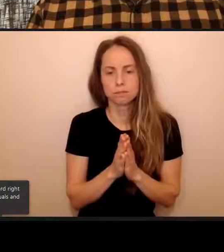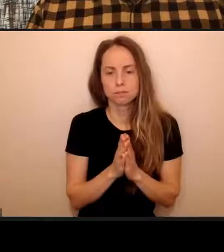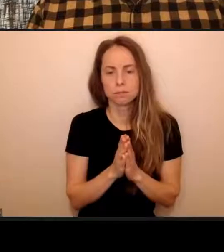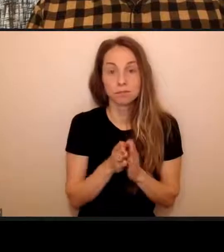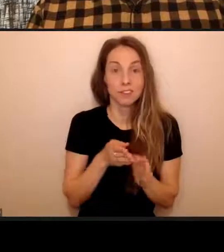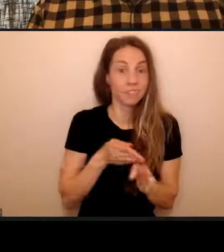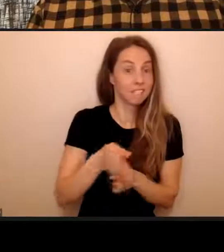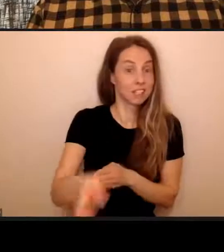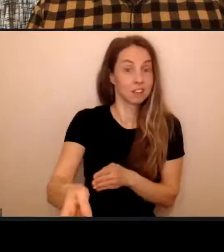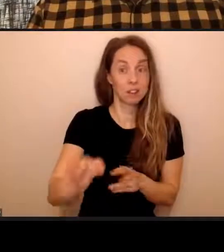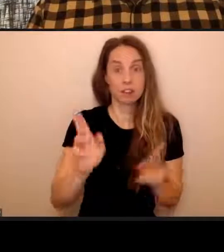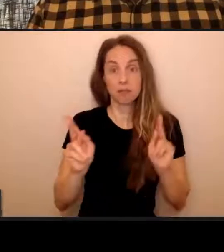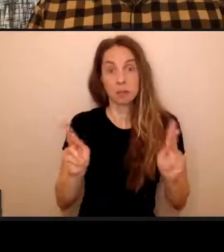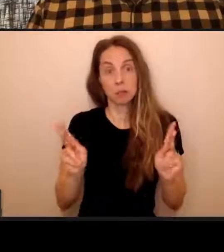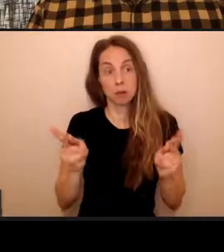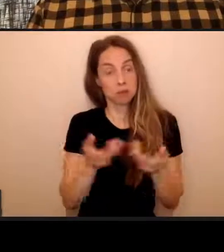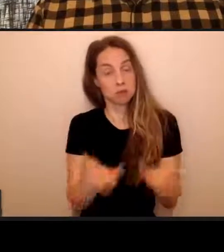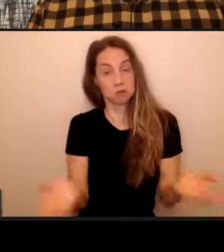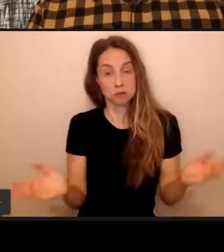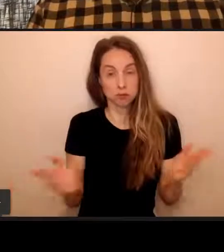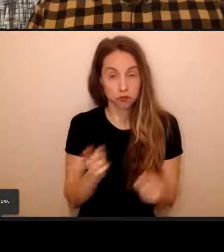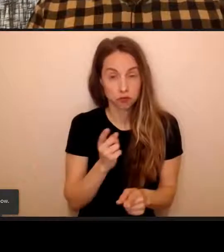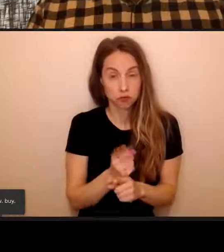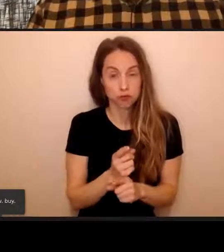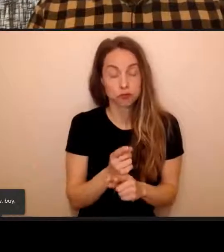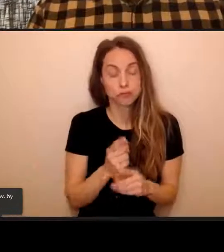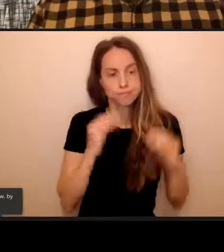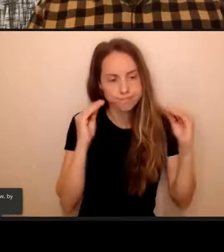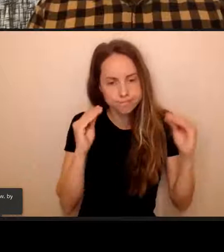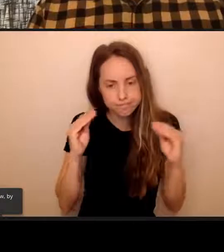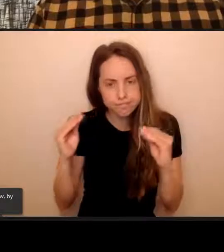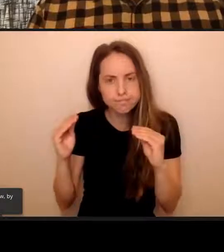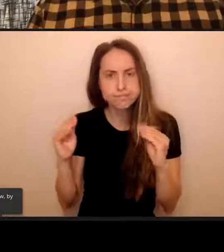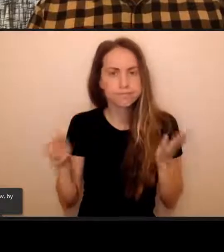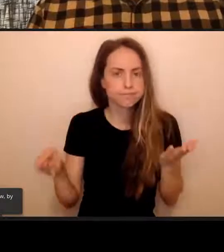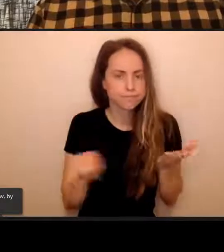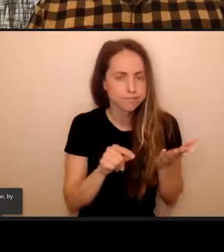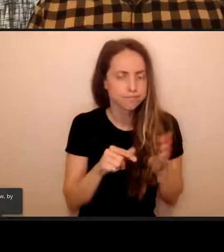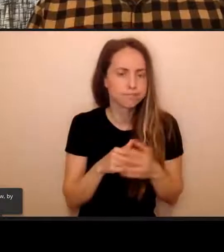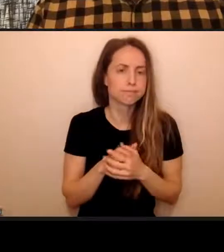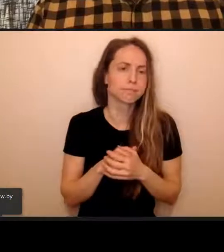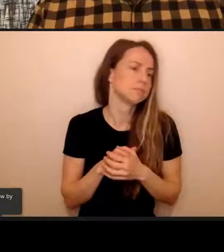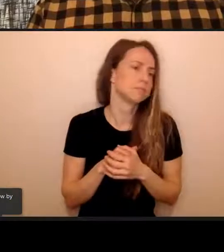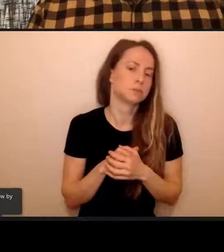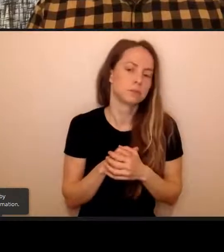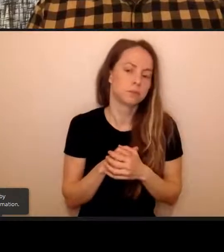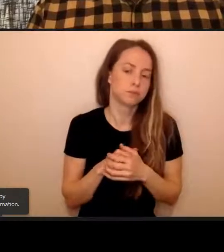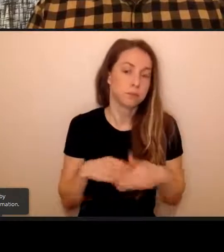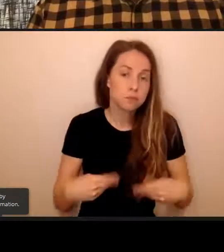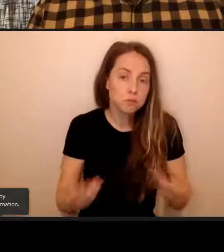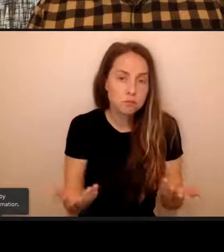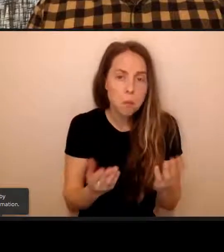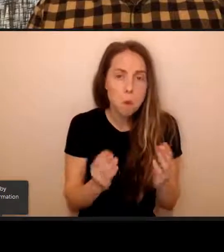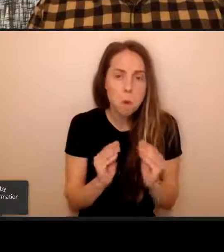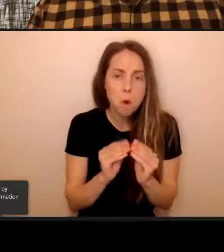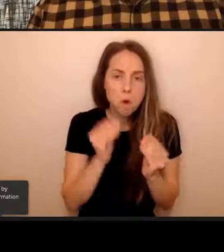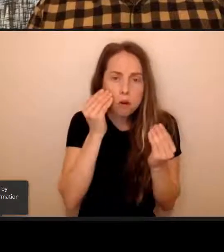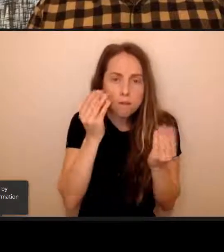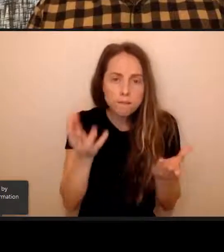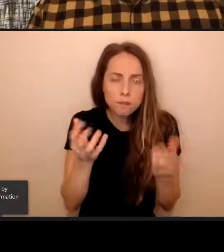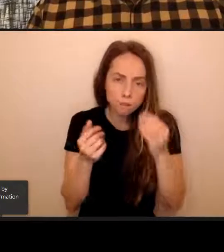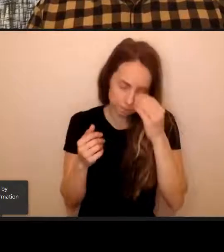field of practitioners, right, through, by educating them, giving them more information so that they